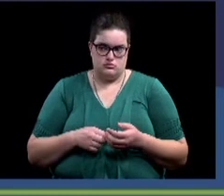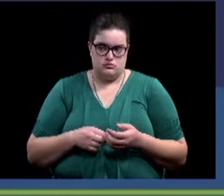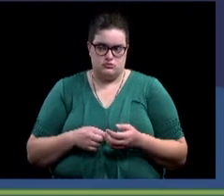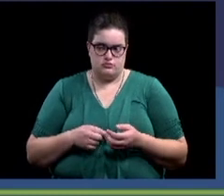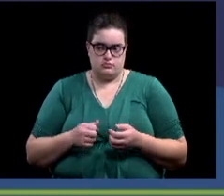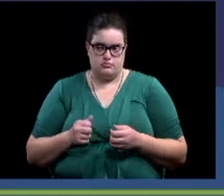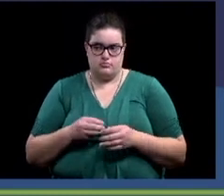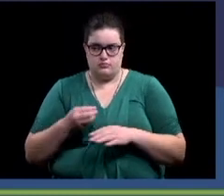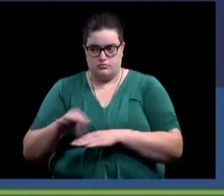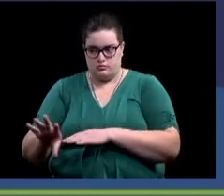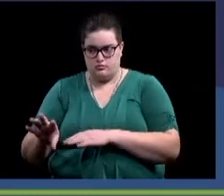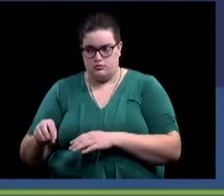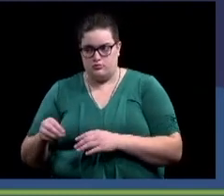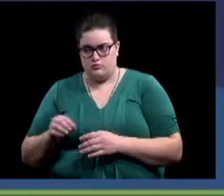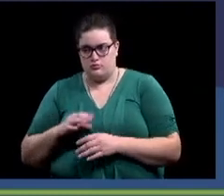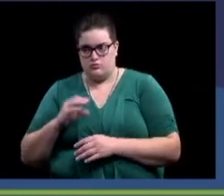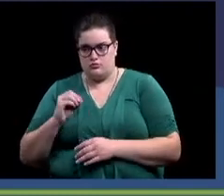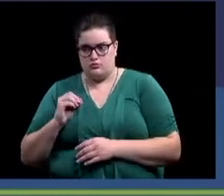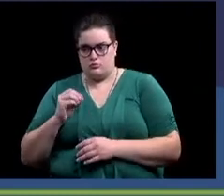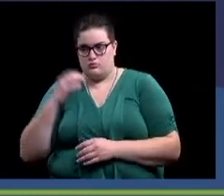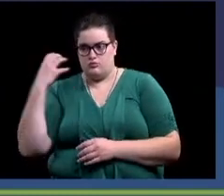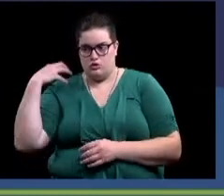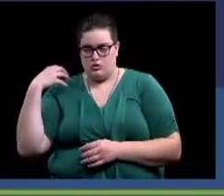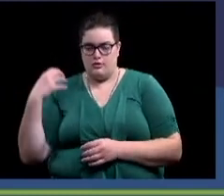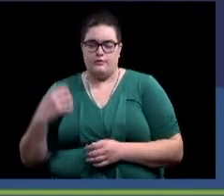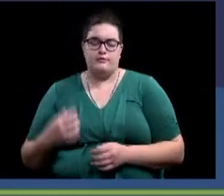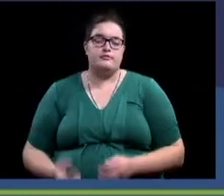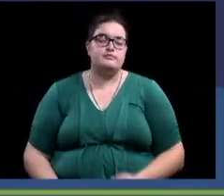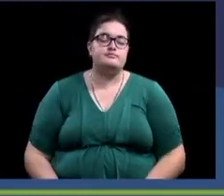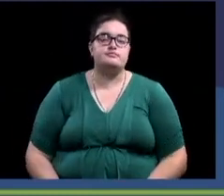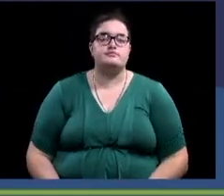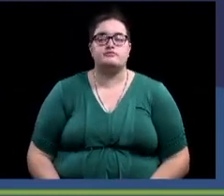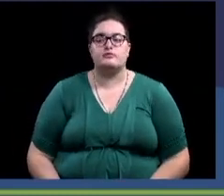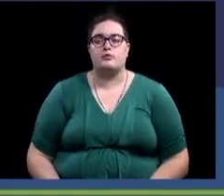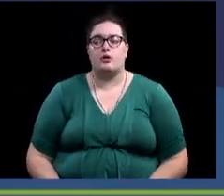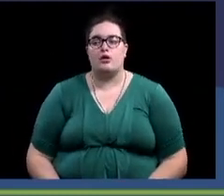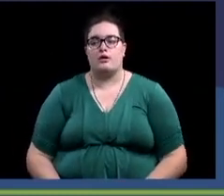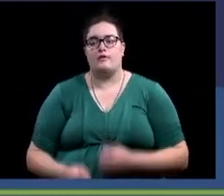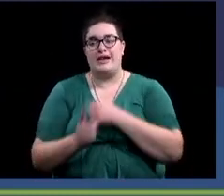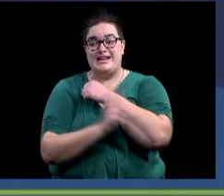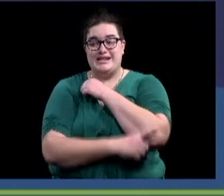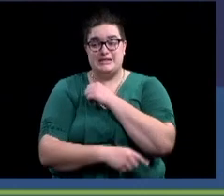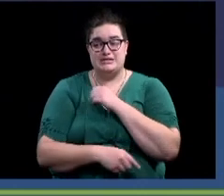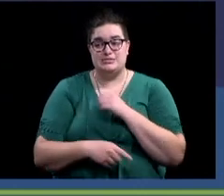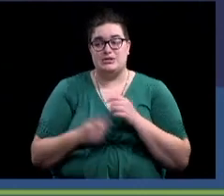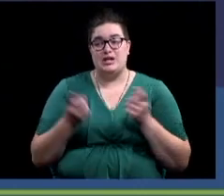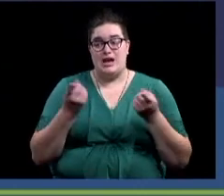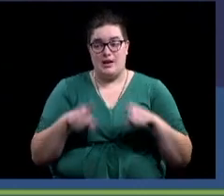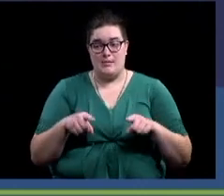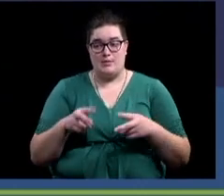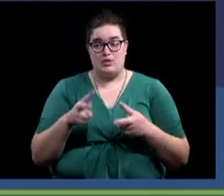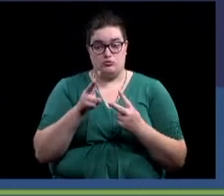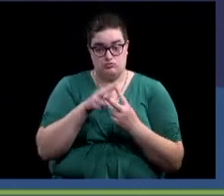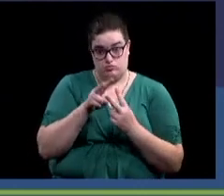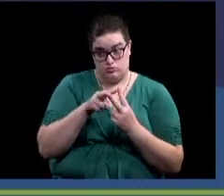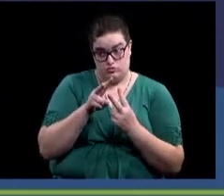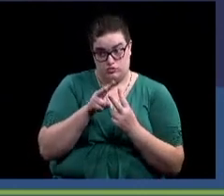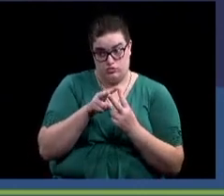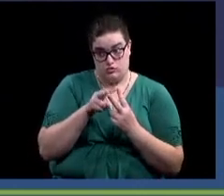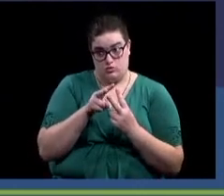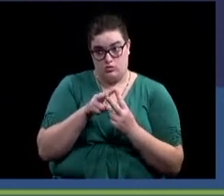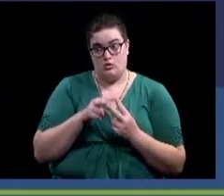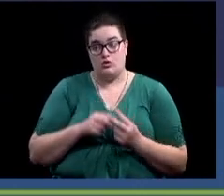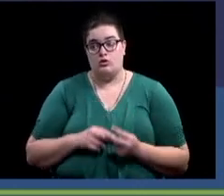If discipline is to be handed out, discipline can take two forms as a result of an IA investigation. They are classified as informal and